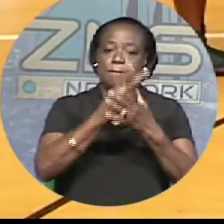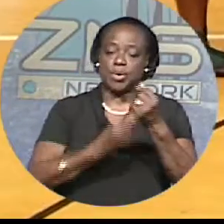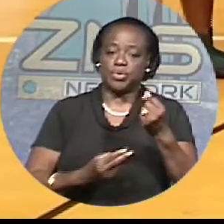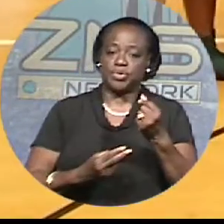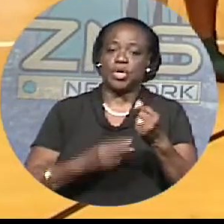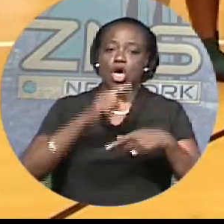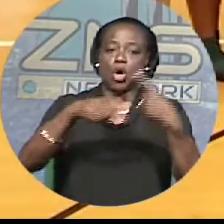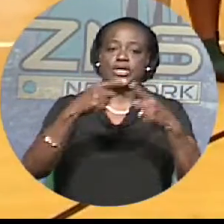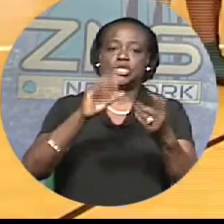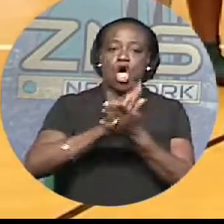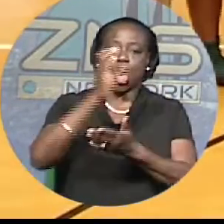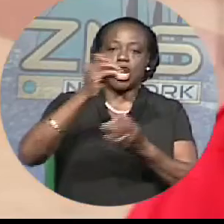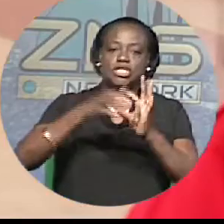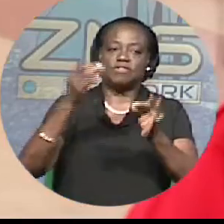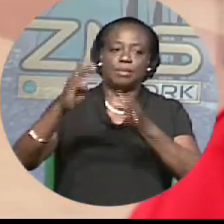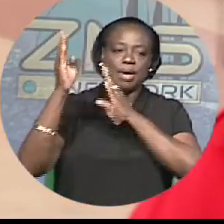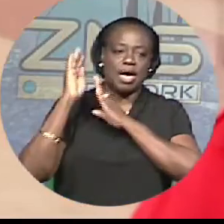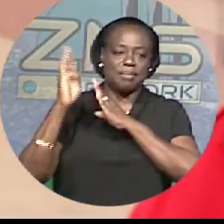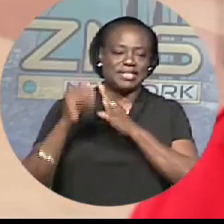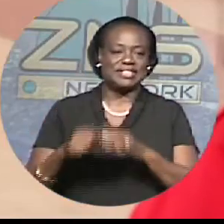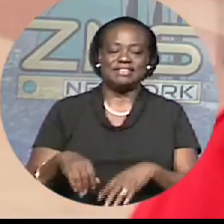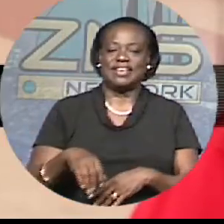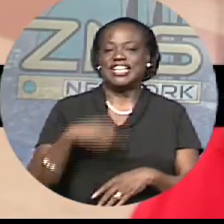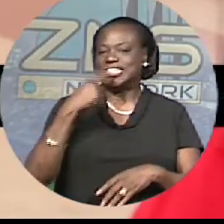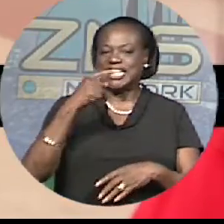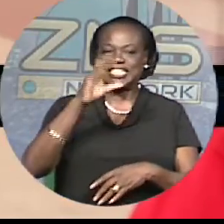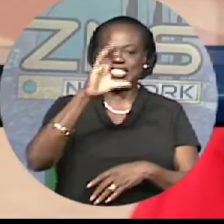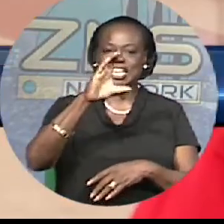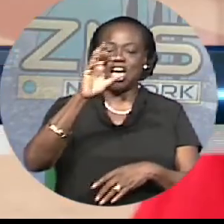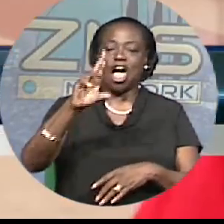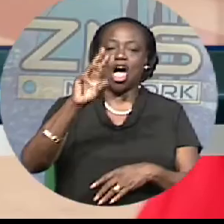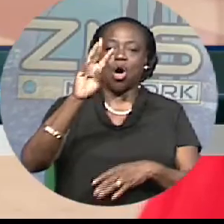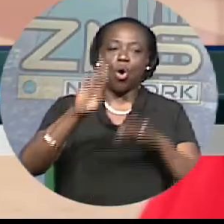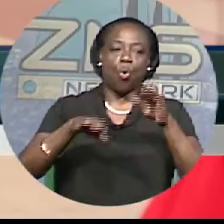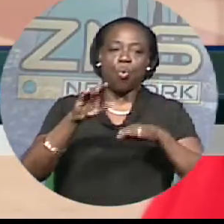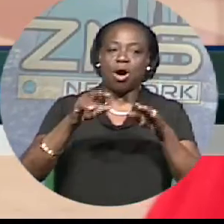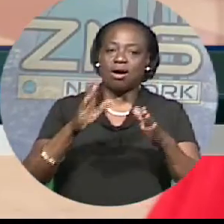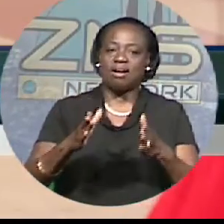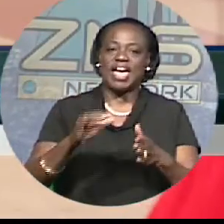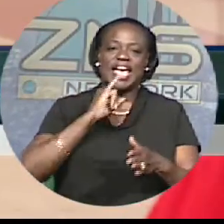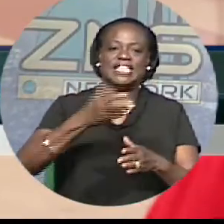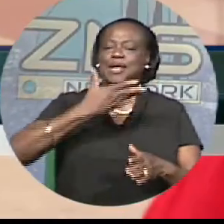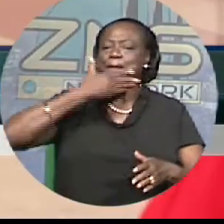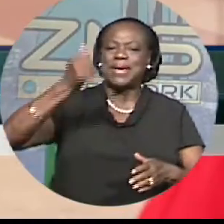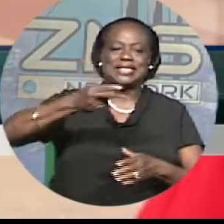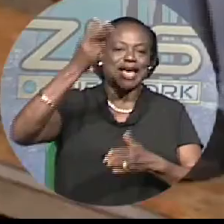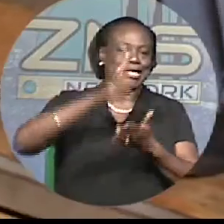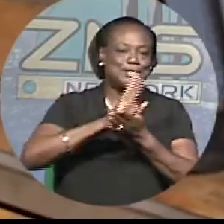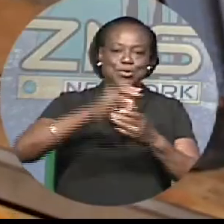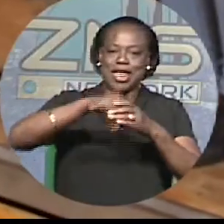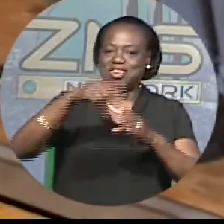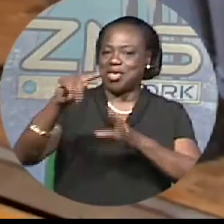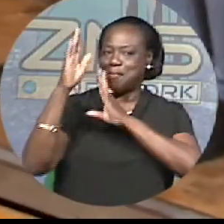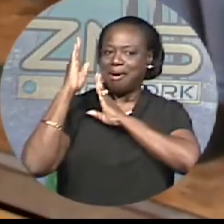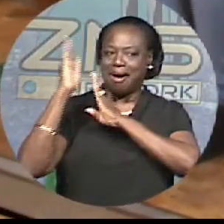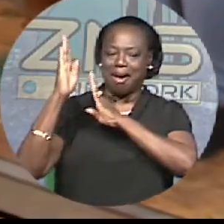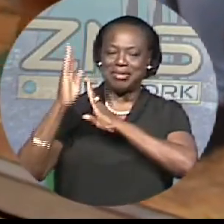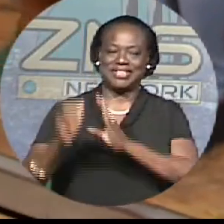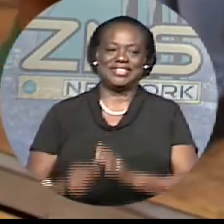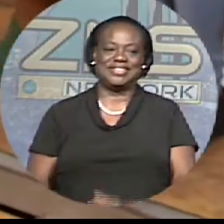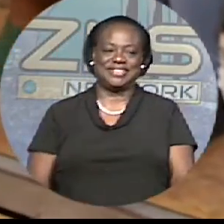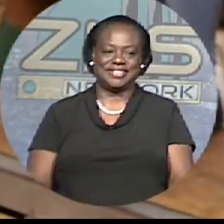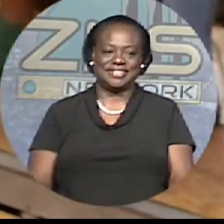still represents for her old school. C.R. Walker, in my opinion, is the best high school in the Bahamas. Jared Higgs,